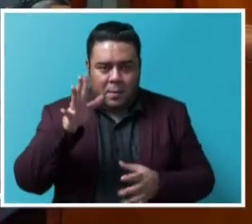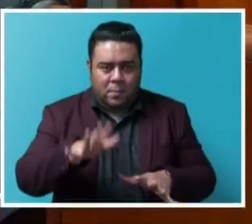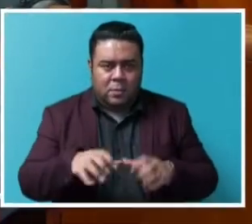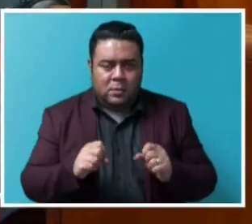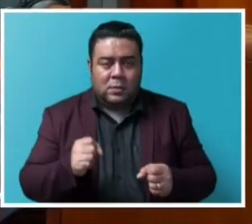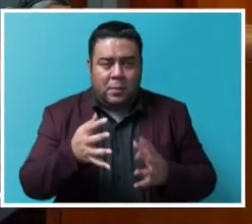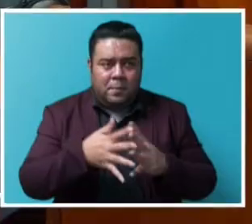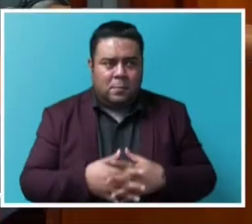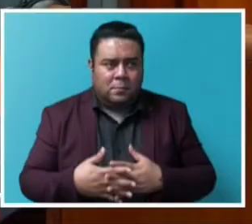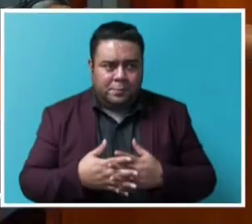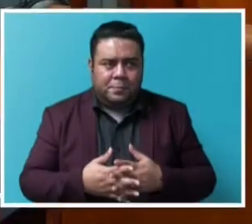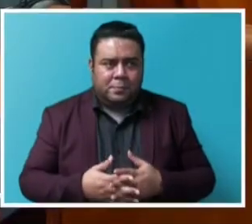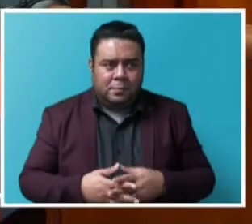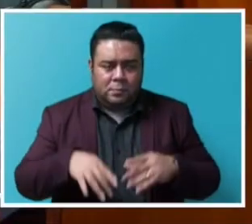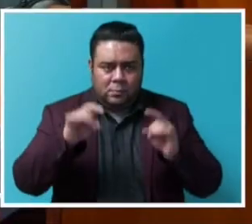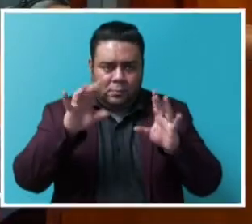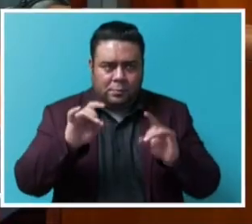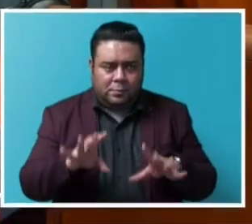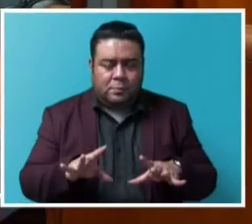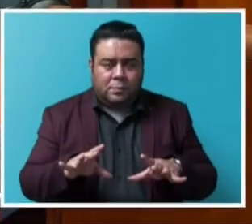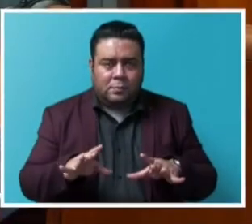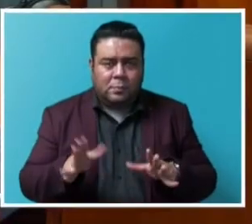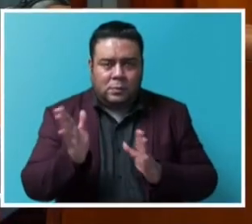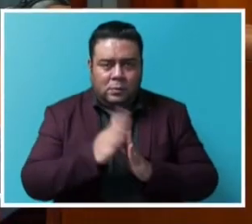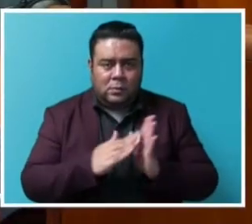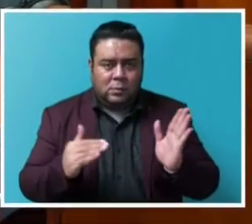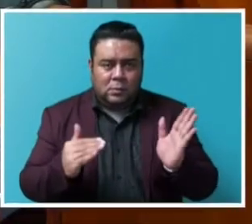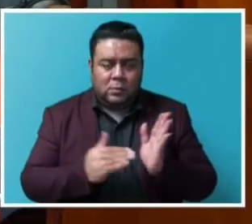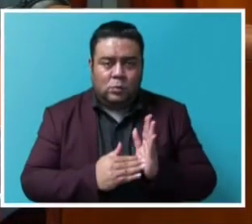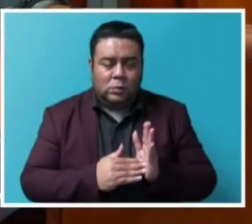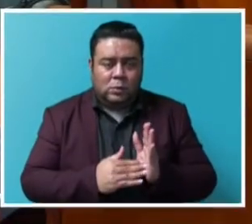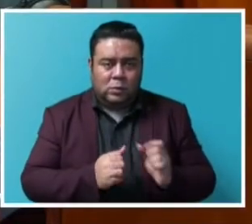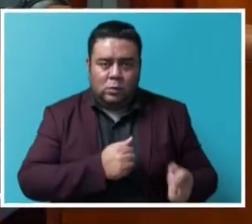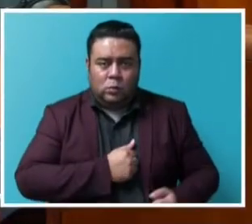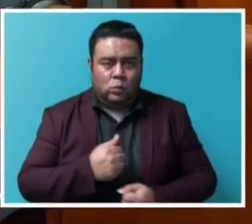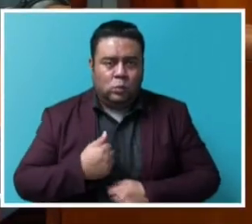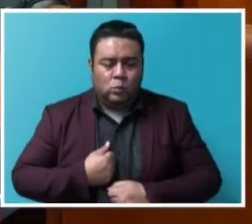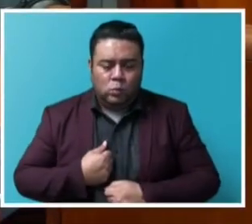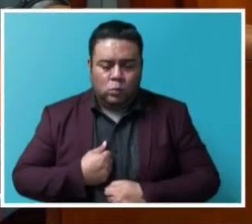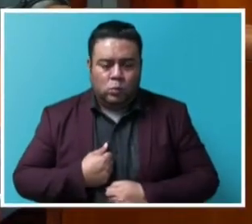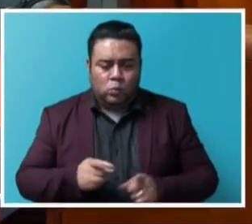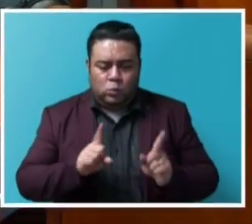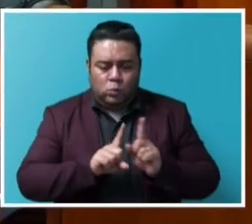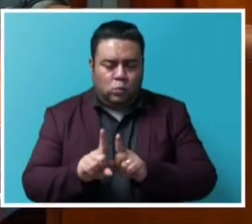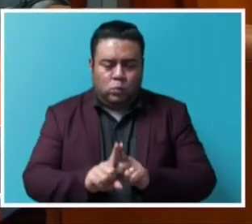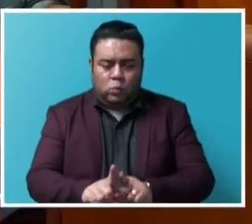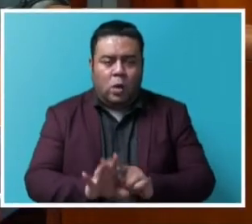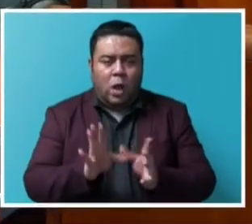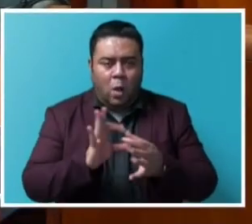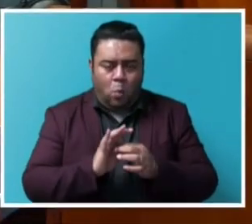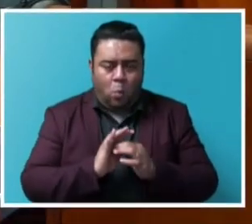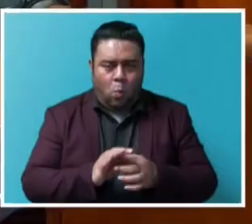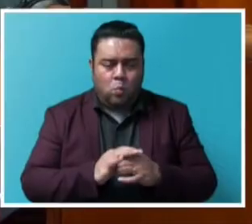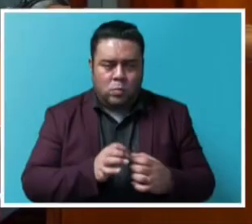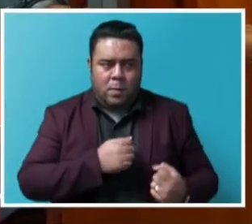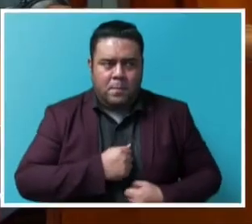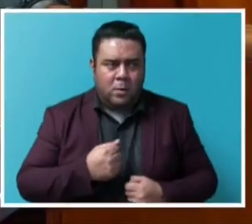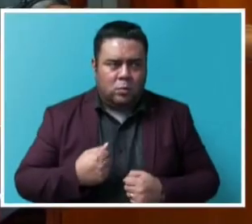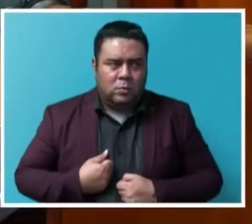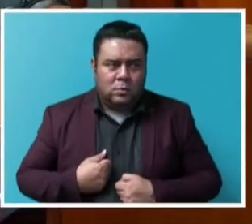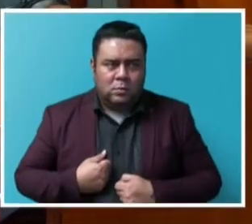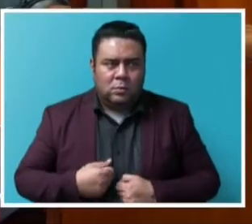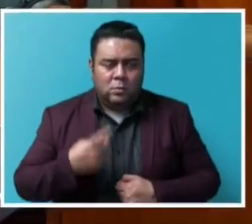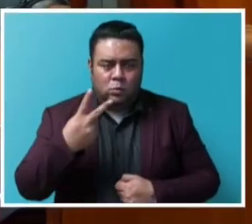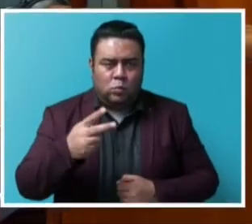American, Australian, and New Zealand forces who fought alongside with our own Fiji military forces in the two